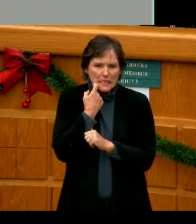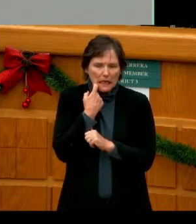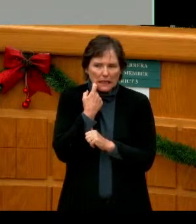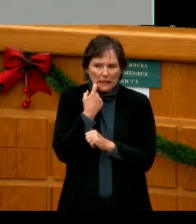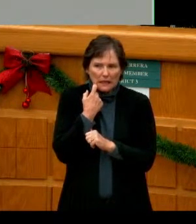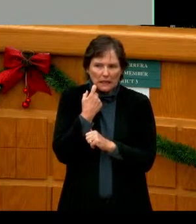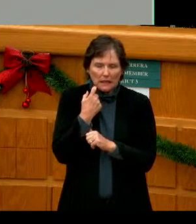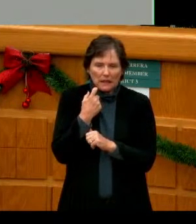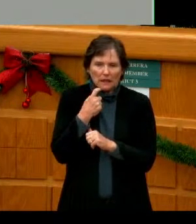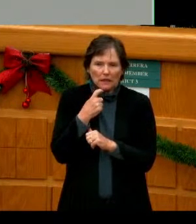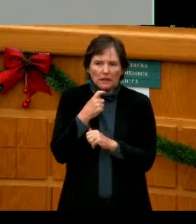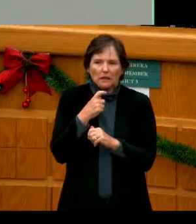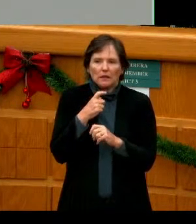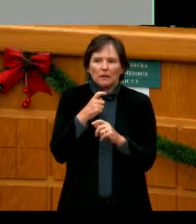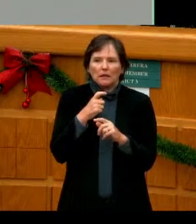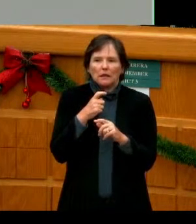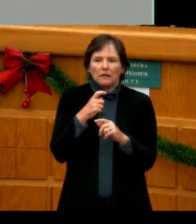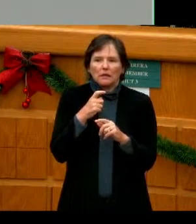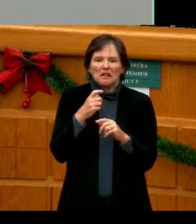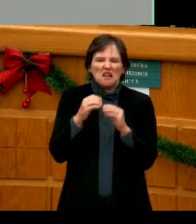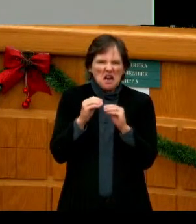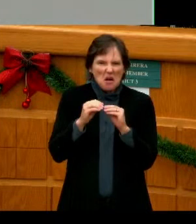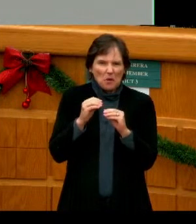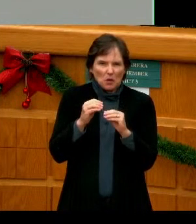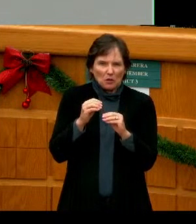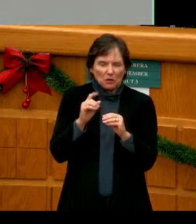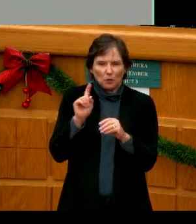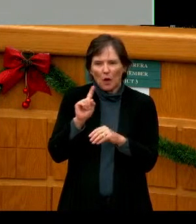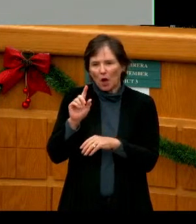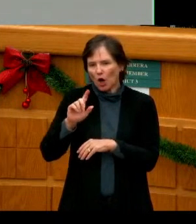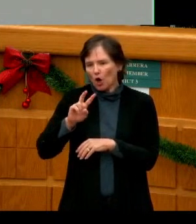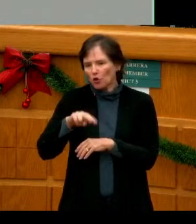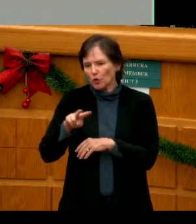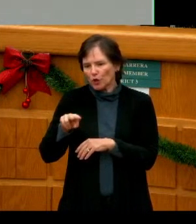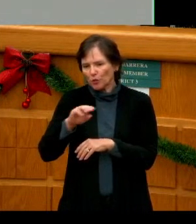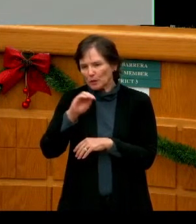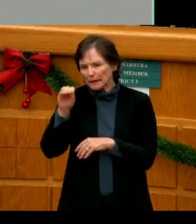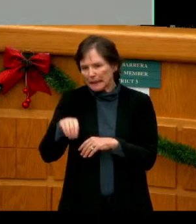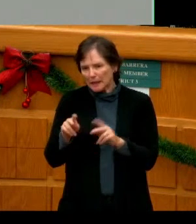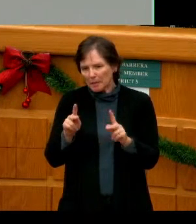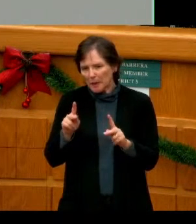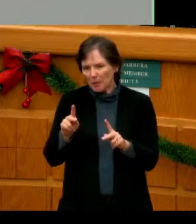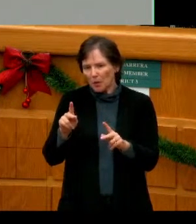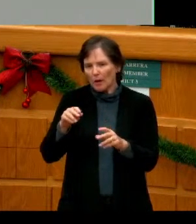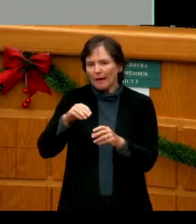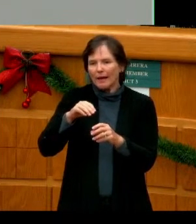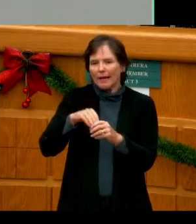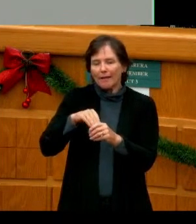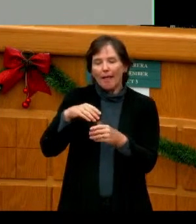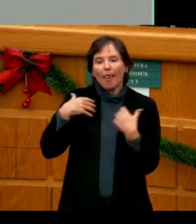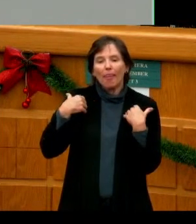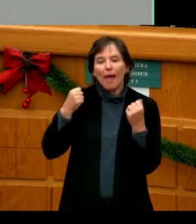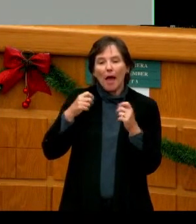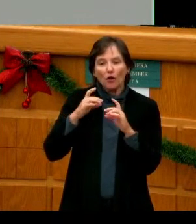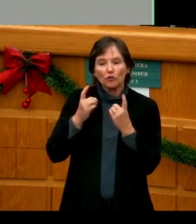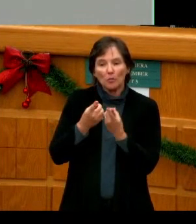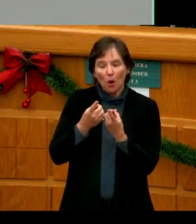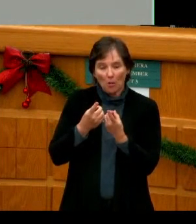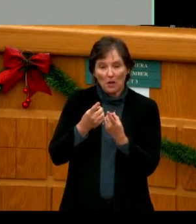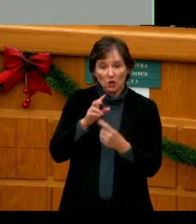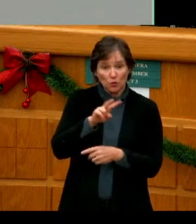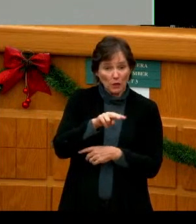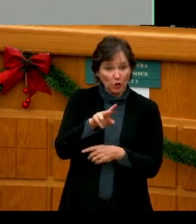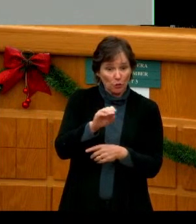included in this data set, where we have about 22% of the people getting tested by the public